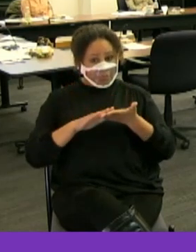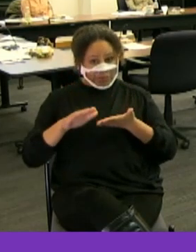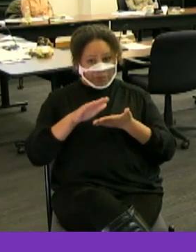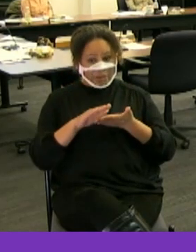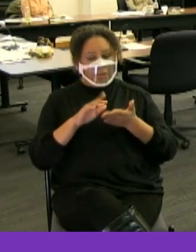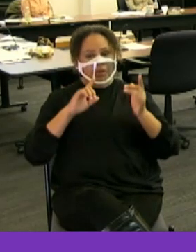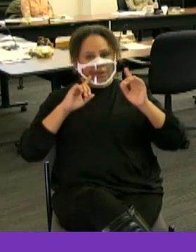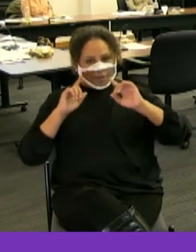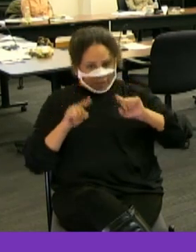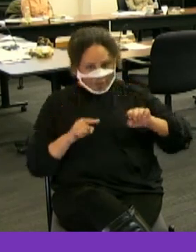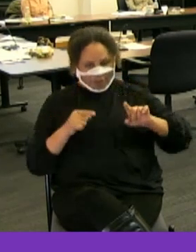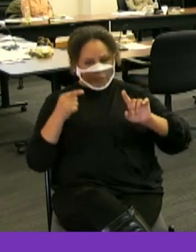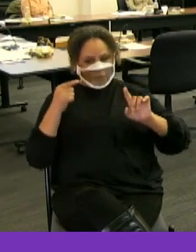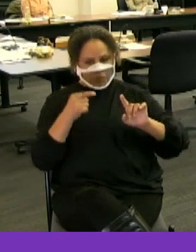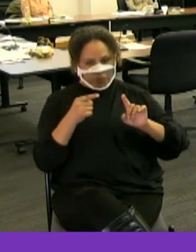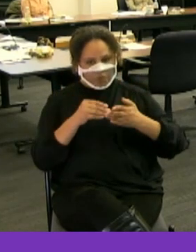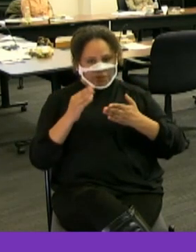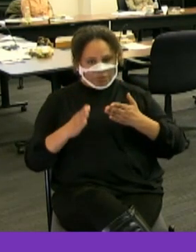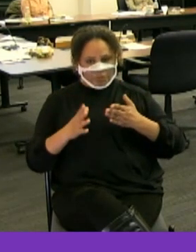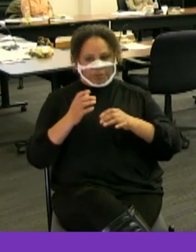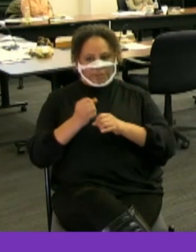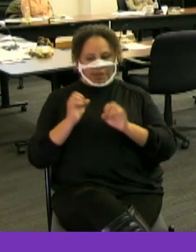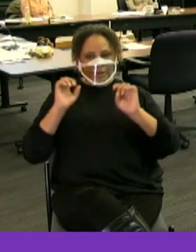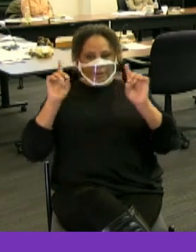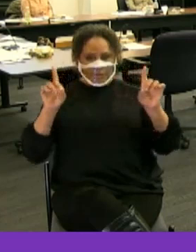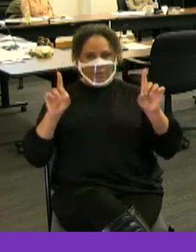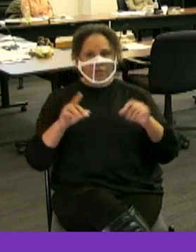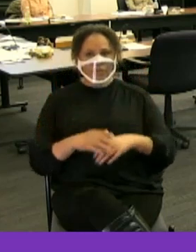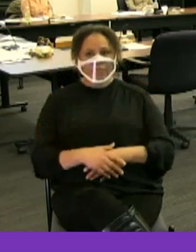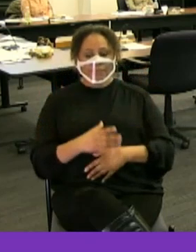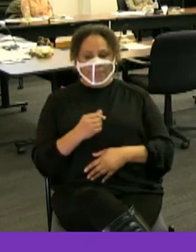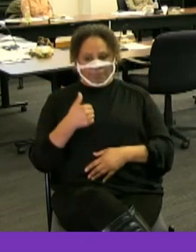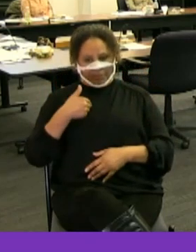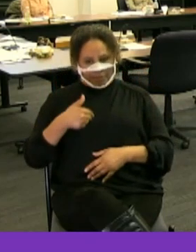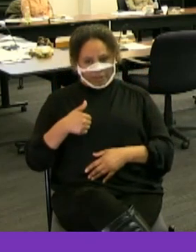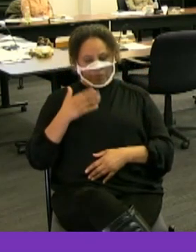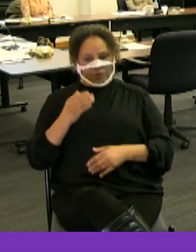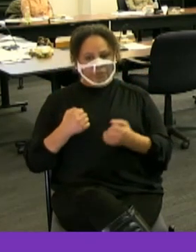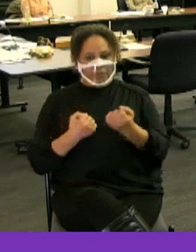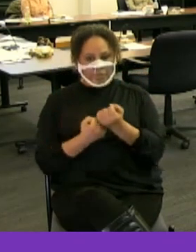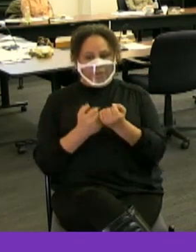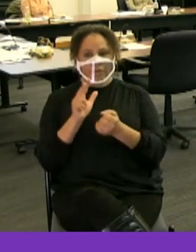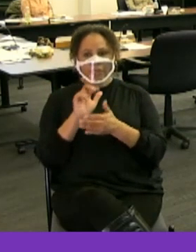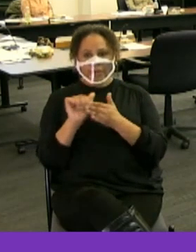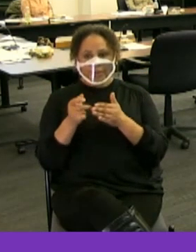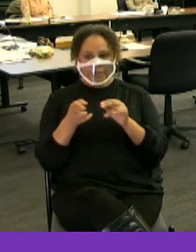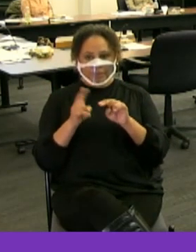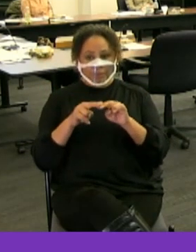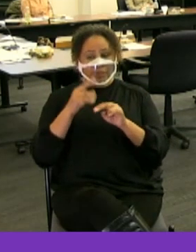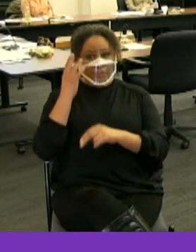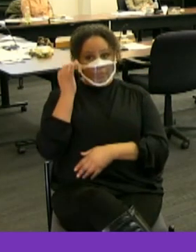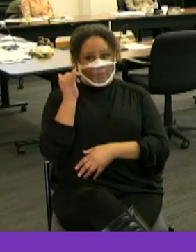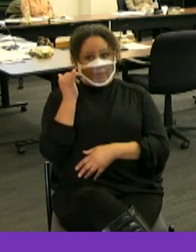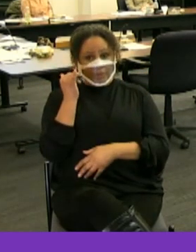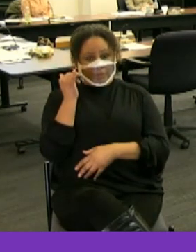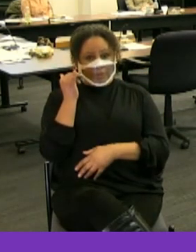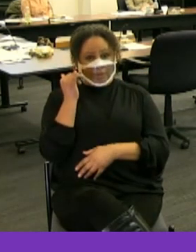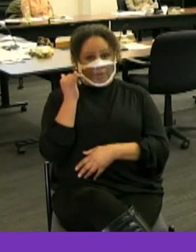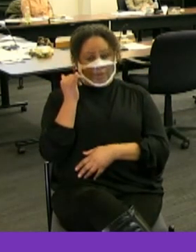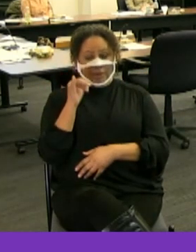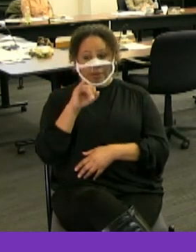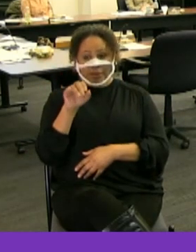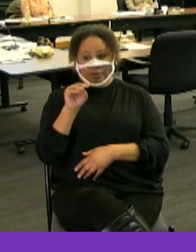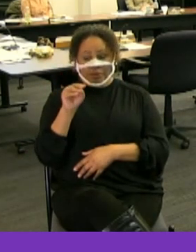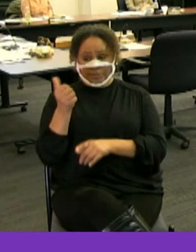are the answer to the students getting education. And I'm going to support the $3 because, as Jim